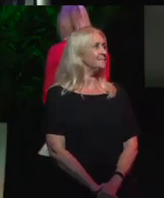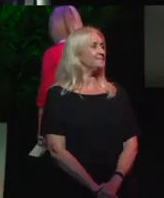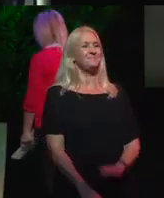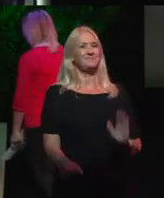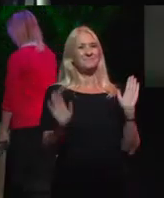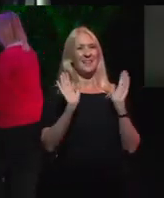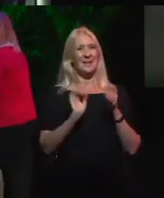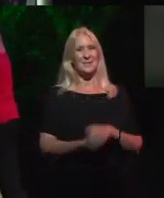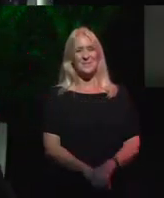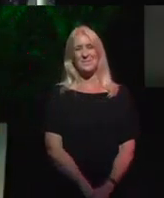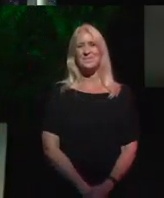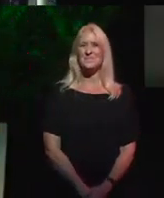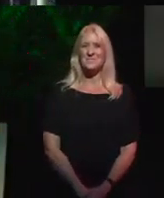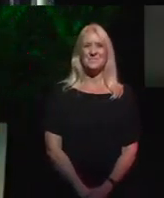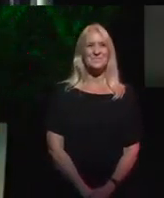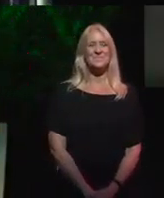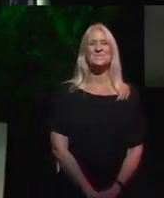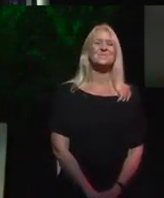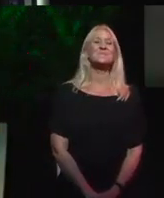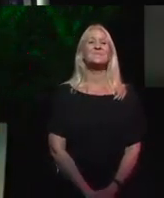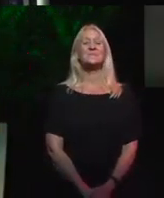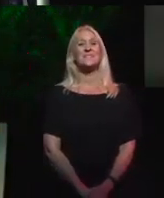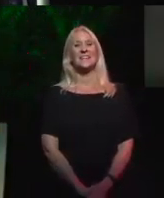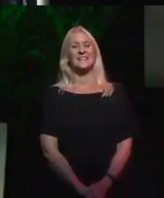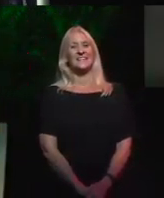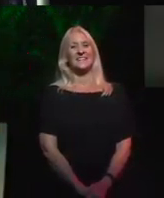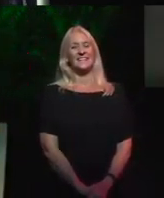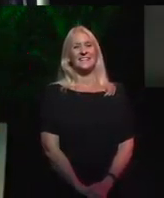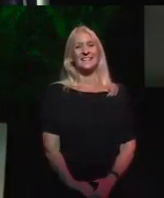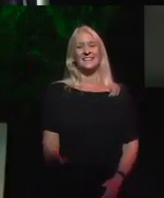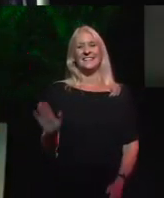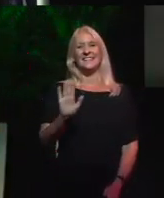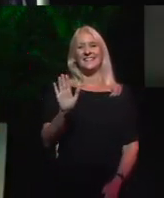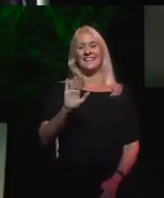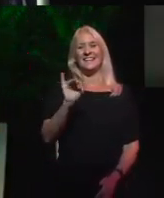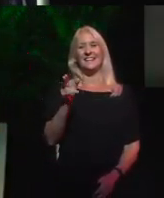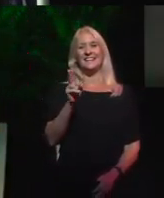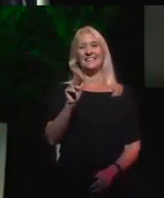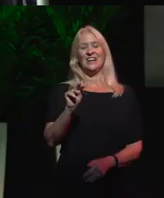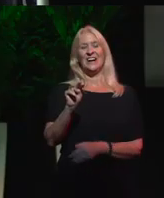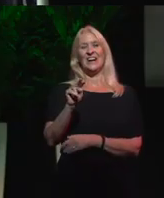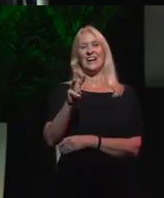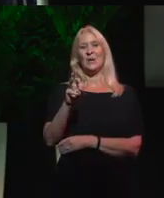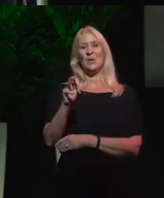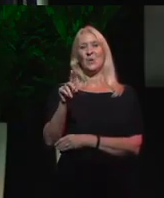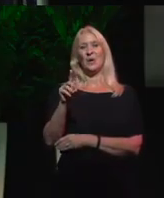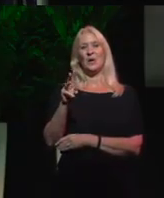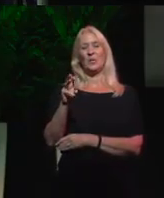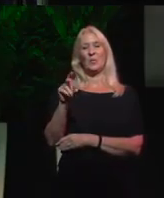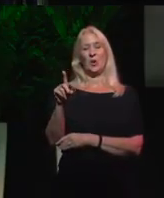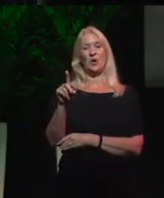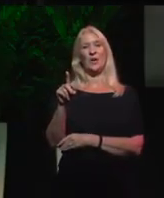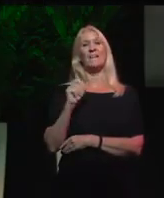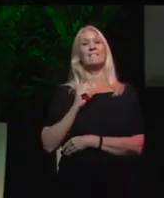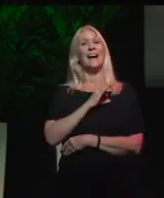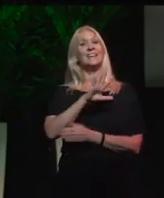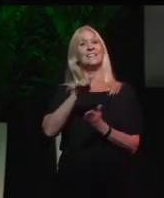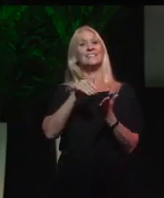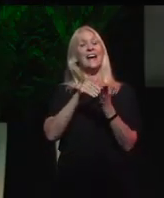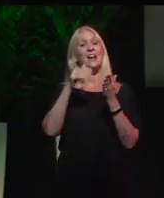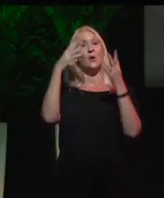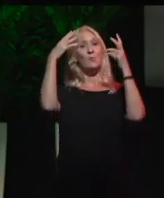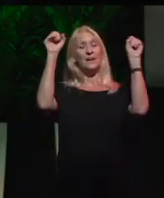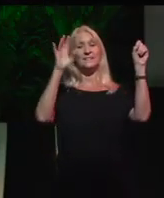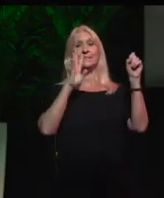Hello. Cher collègue, this is John Arrington Woodward, Faculty Senate President. I'm speaking to you